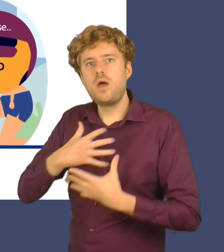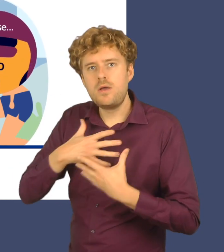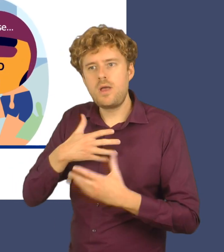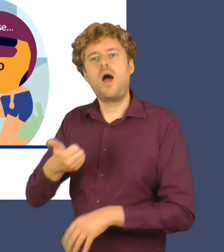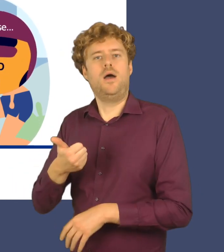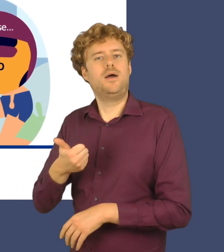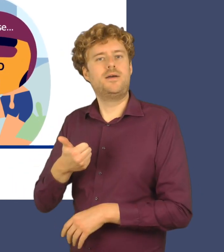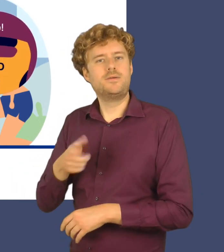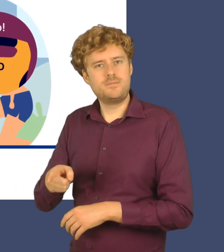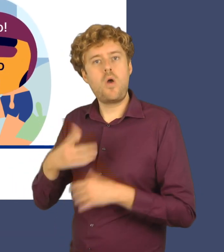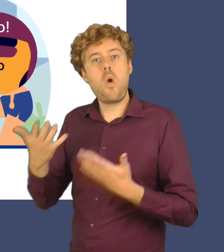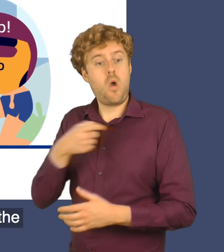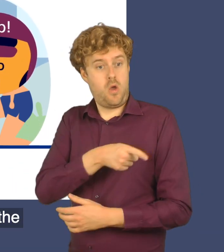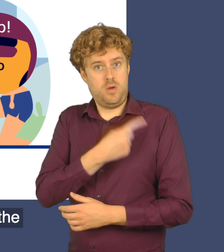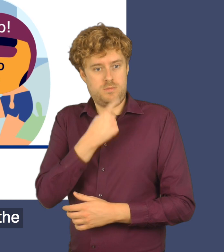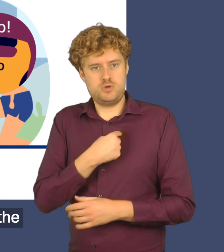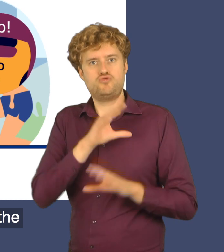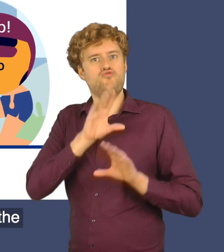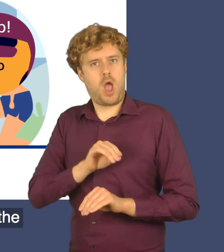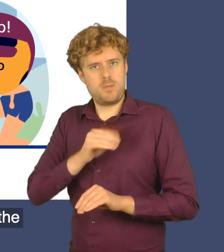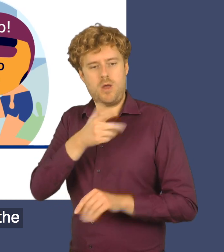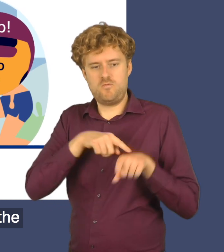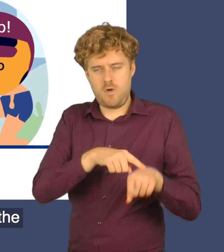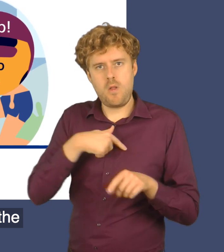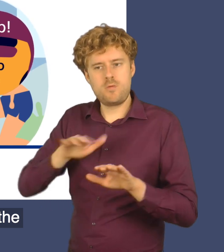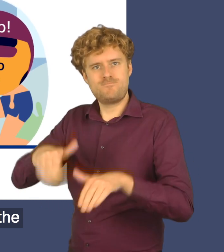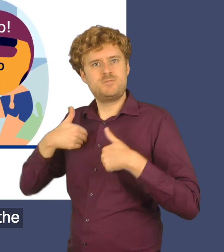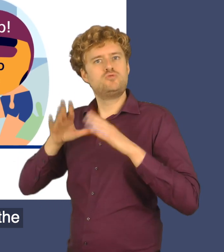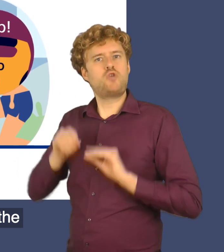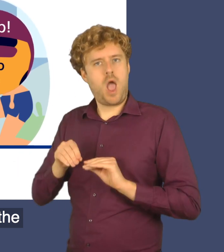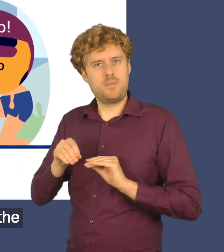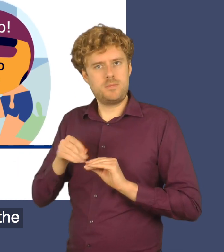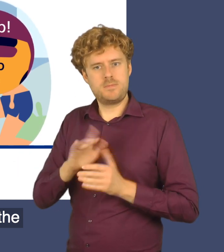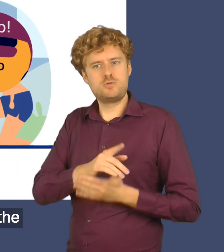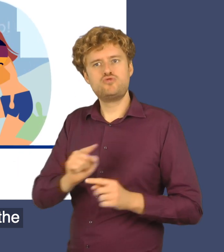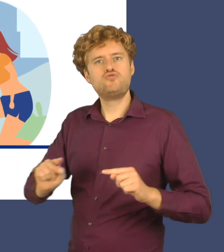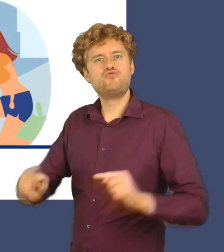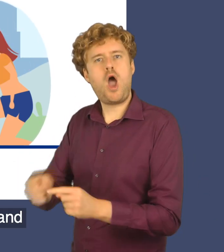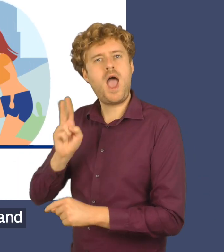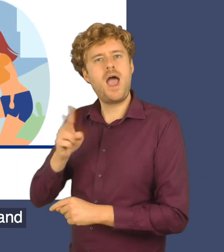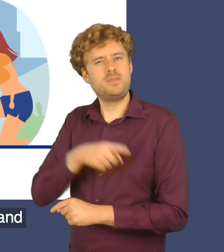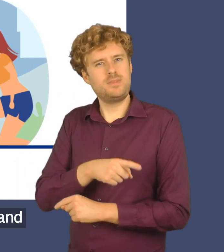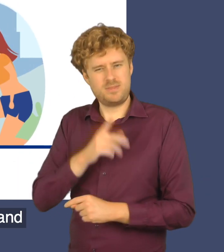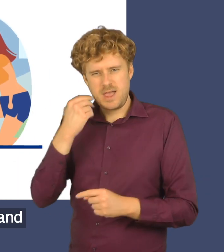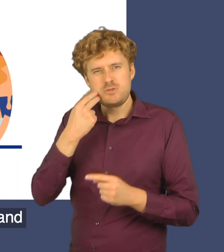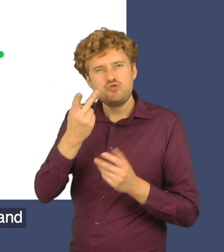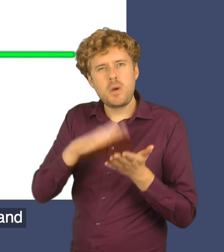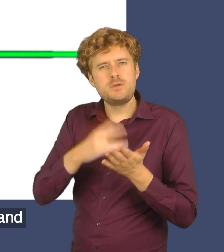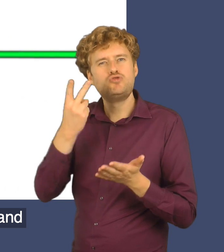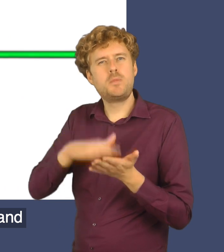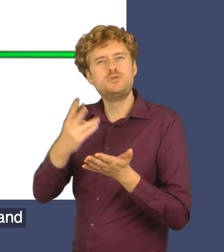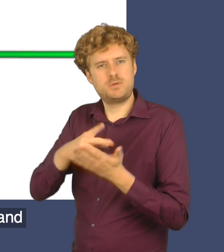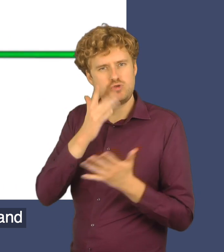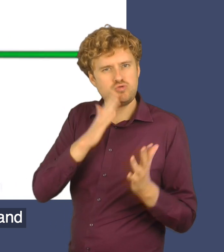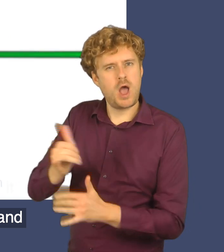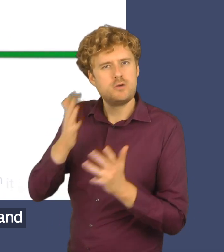the defibrillator tells you to stop. This happens every 2 minutes, so it can check the heartbeat again. A defibrillator will only